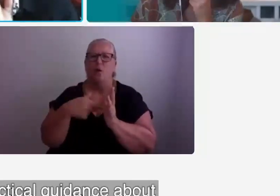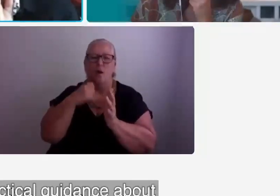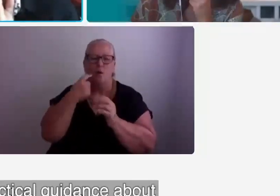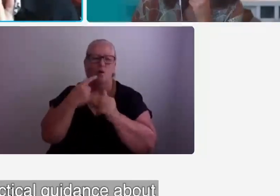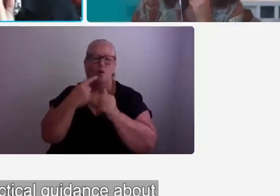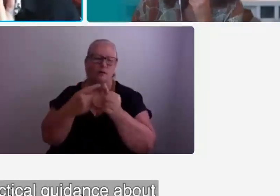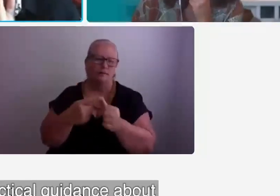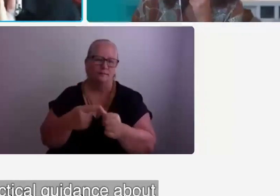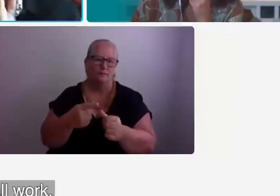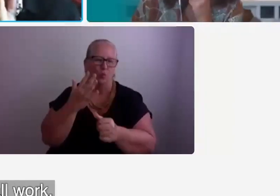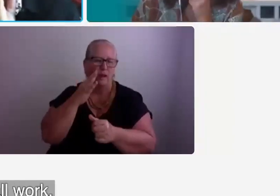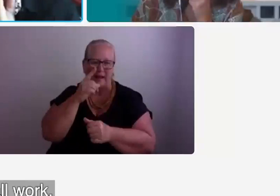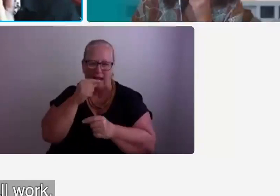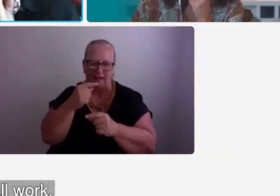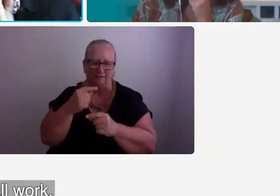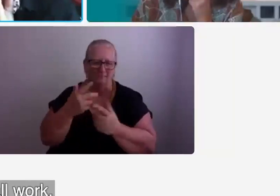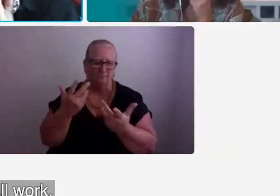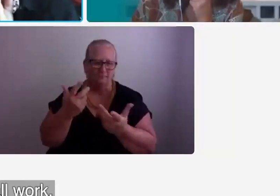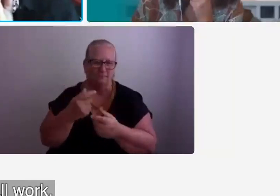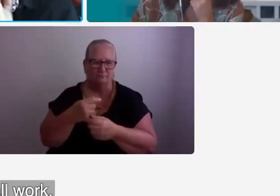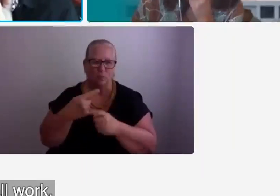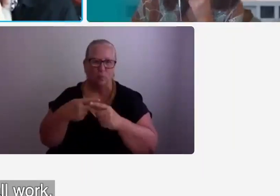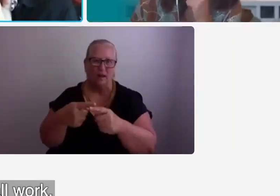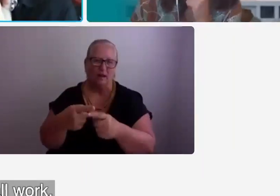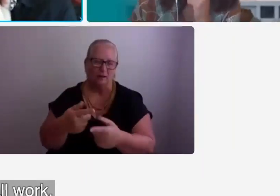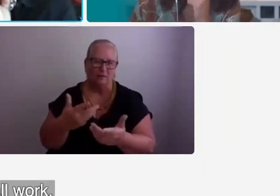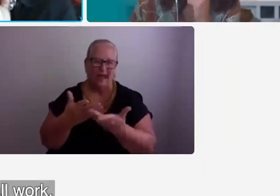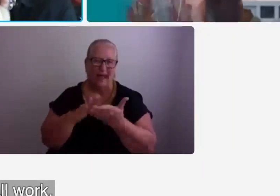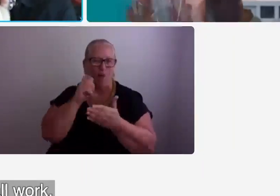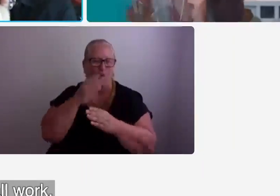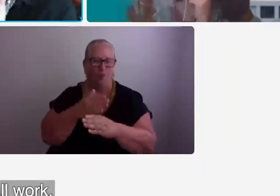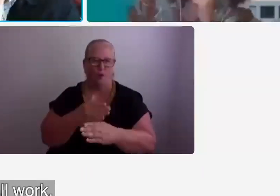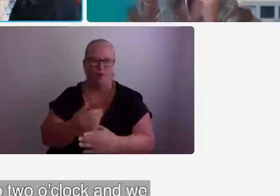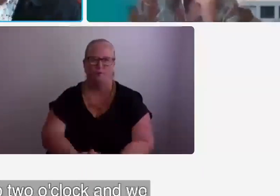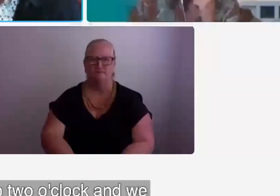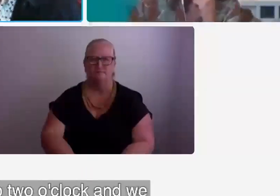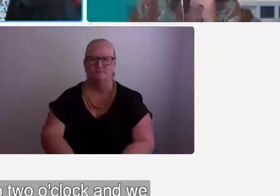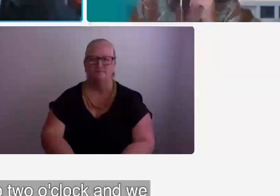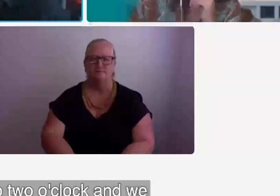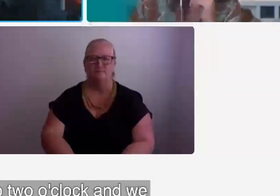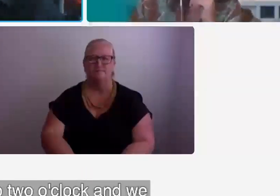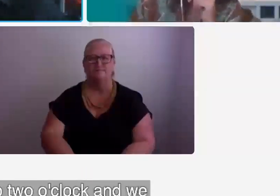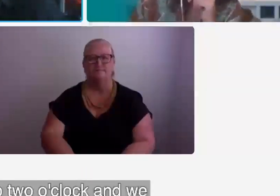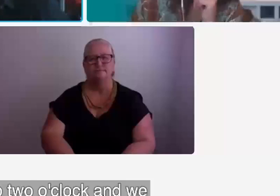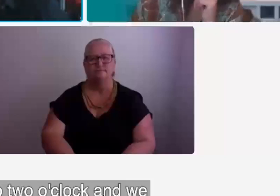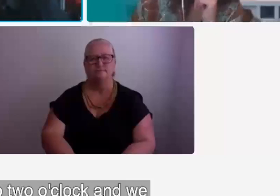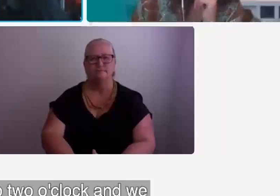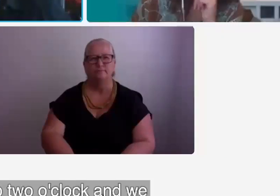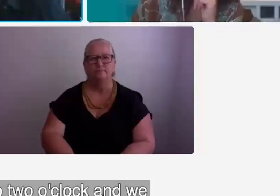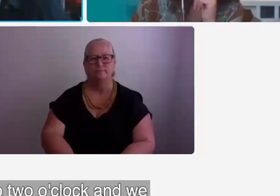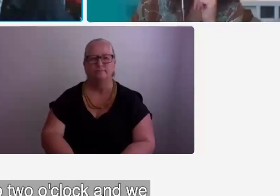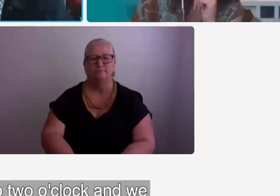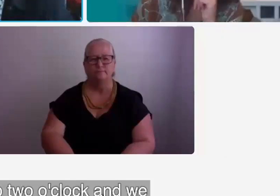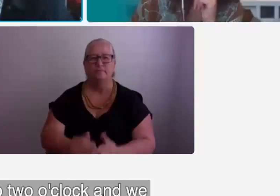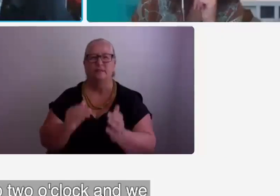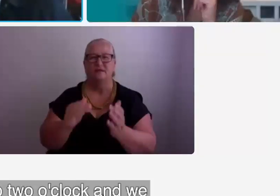some more practical guidance about how this will all work. I think we've actually got to